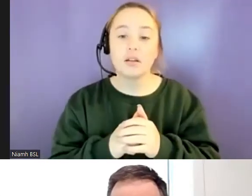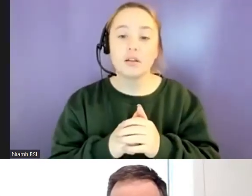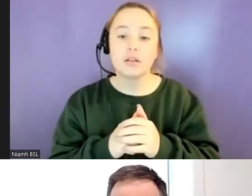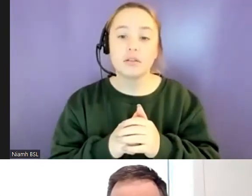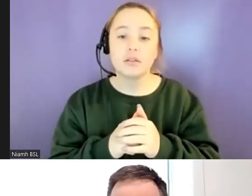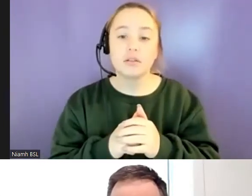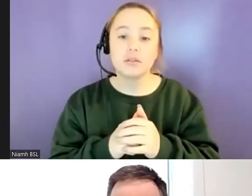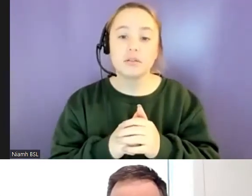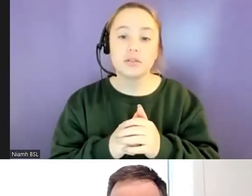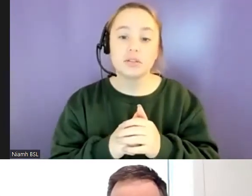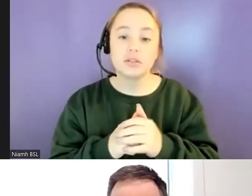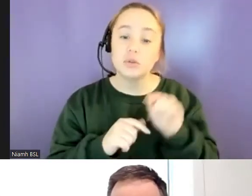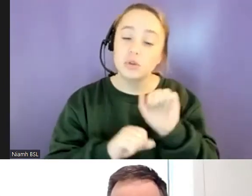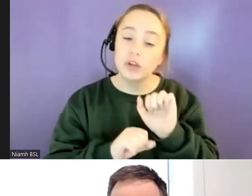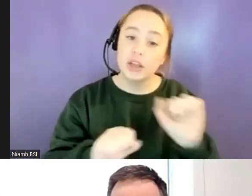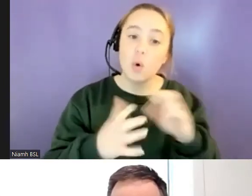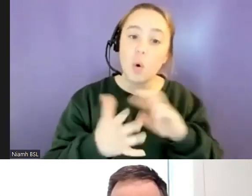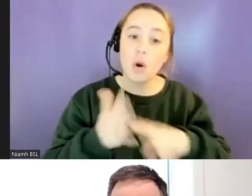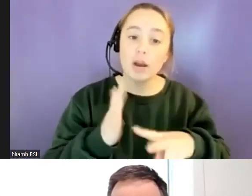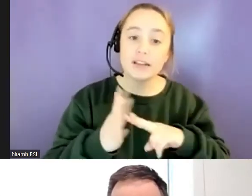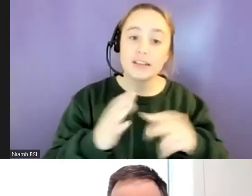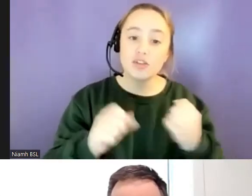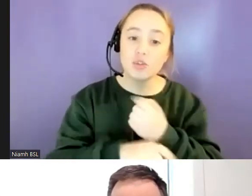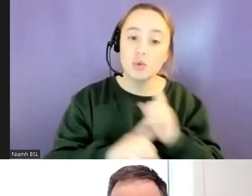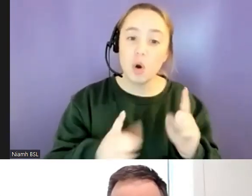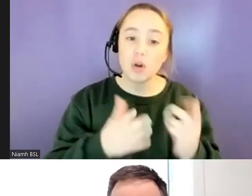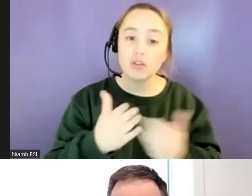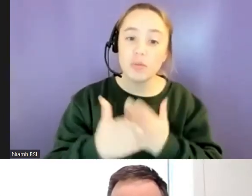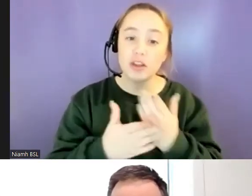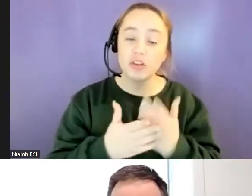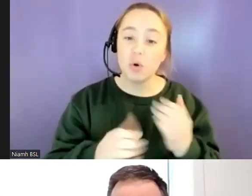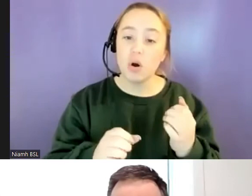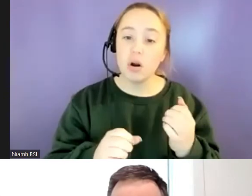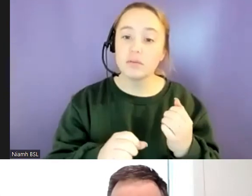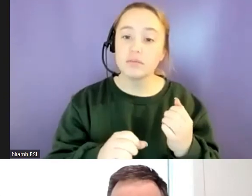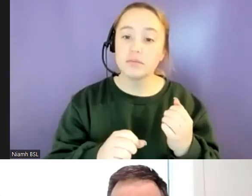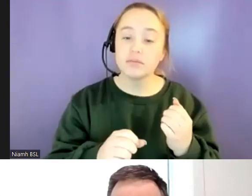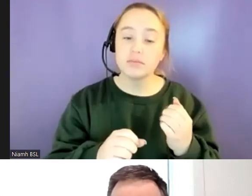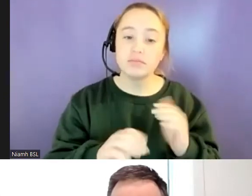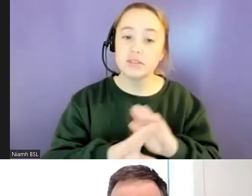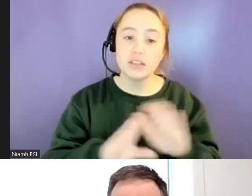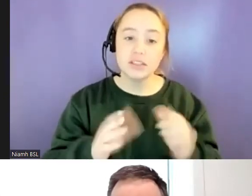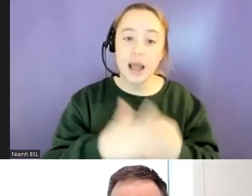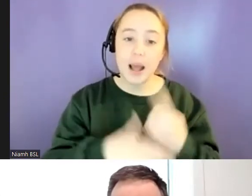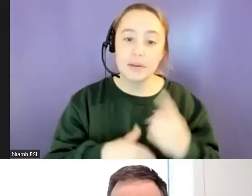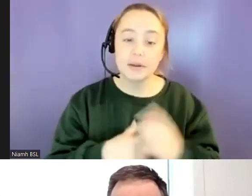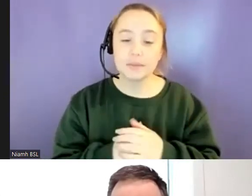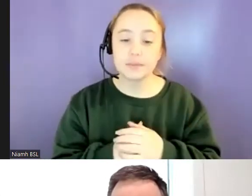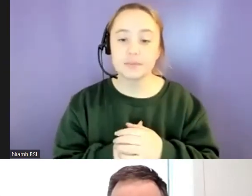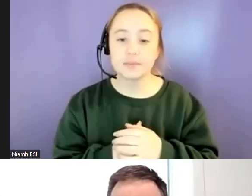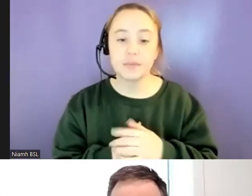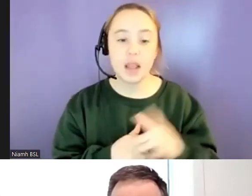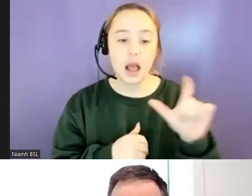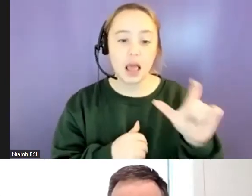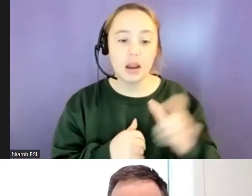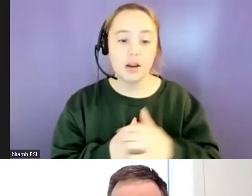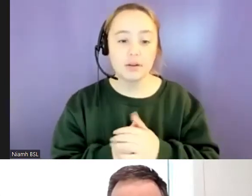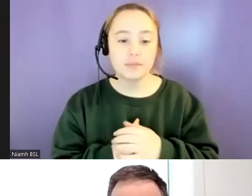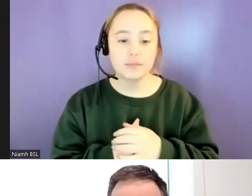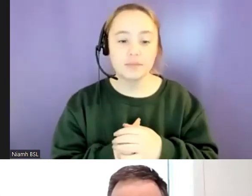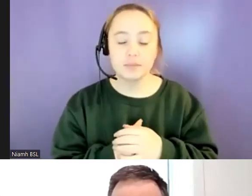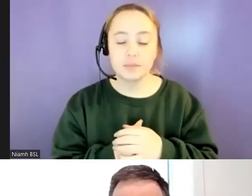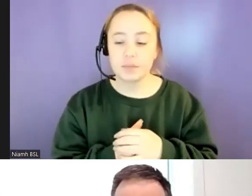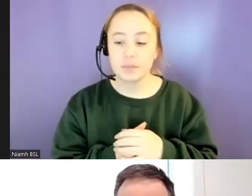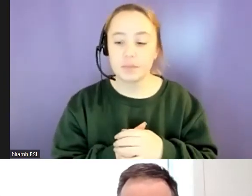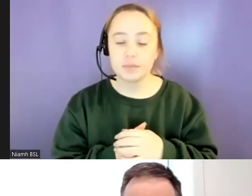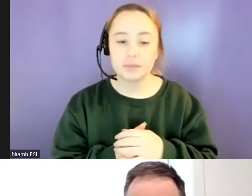your organisation does in those circumstances to make sure that that gets across Claire, do you want to come in, or Cheryl,